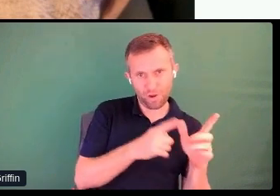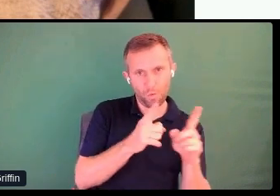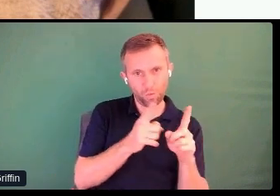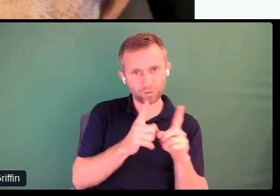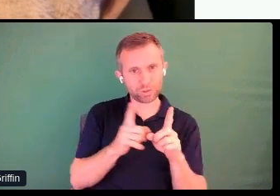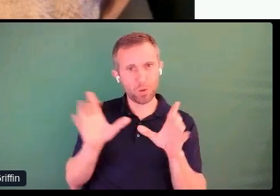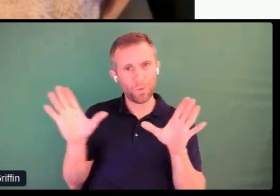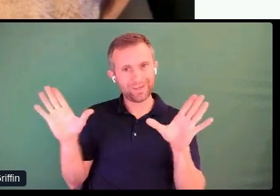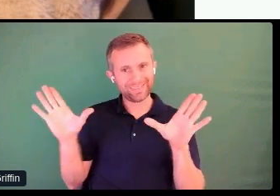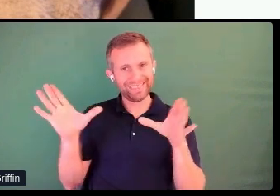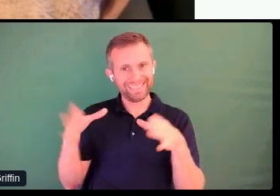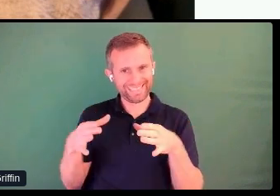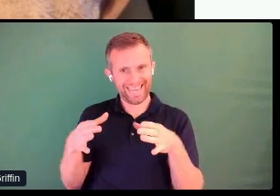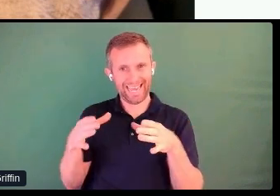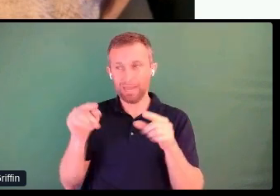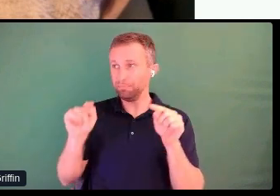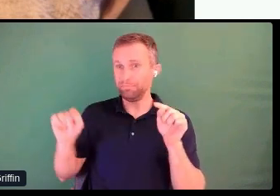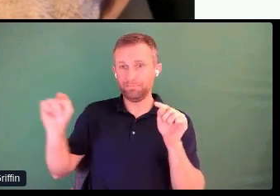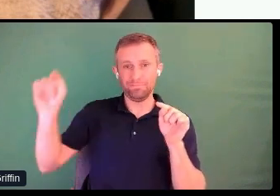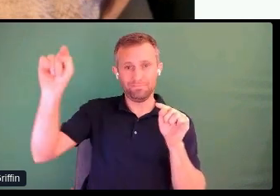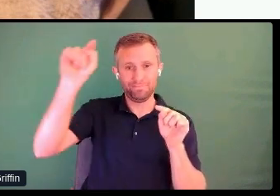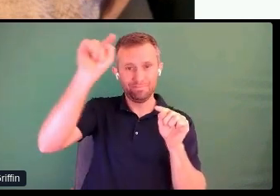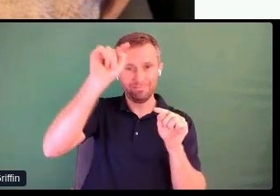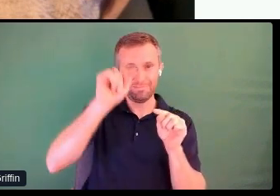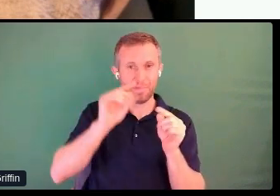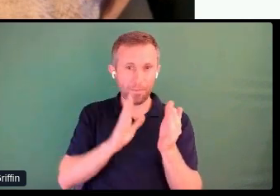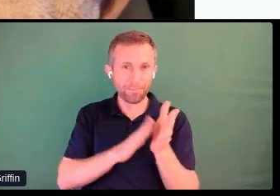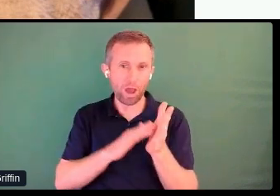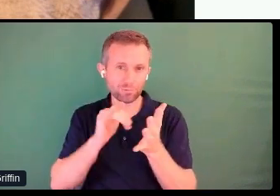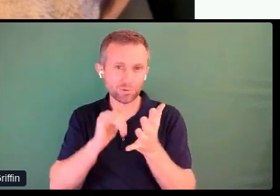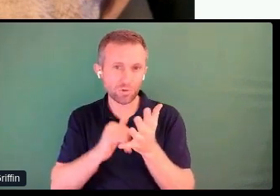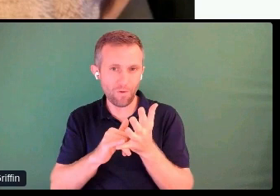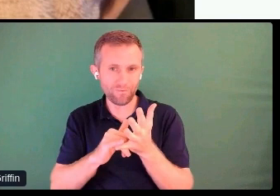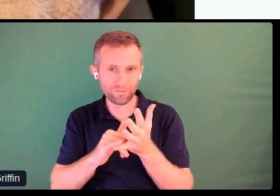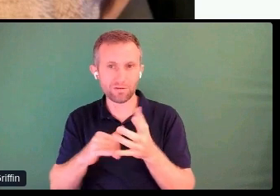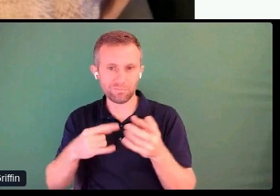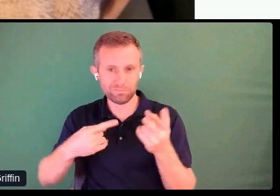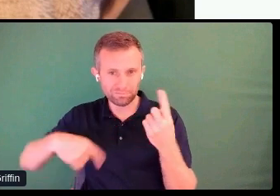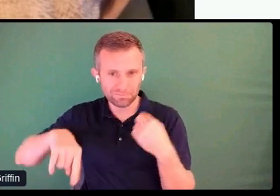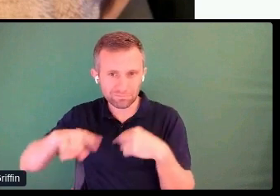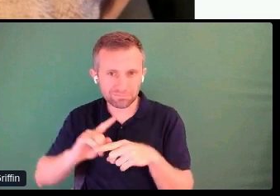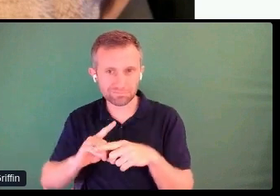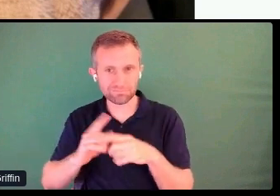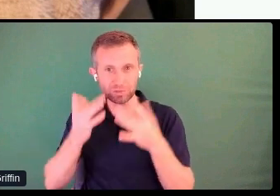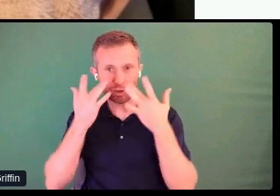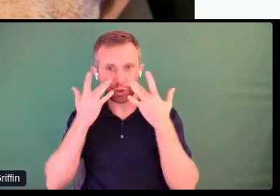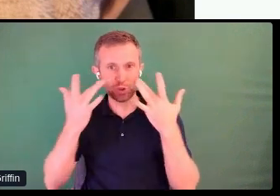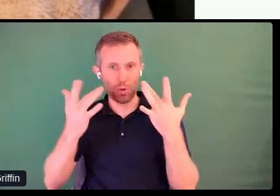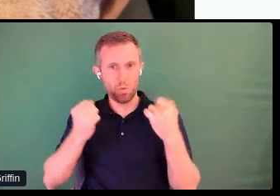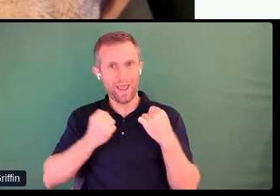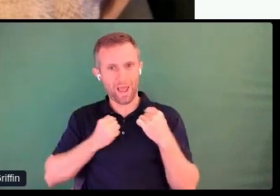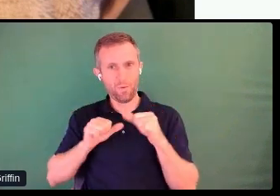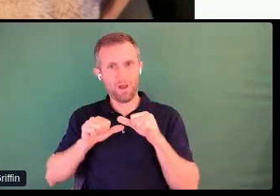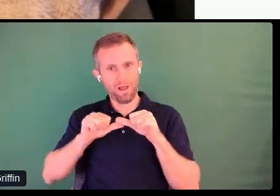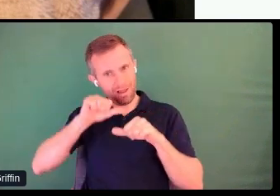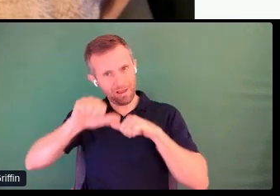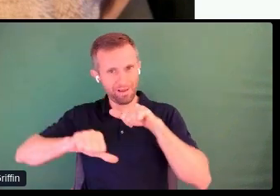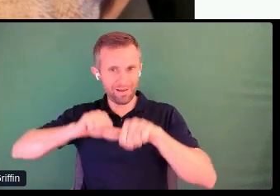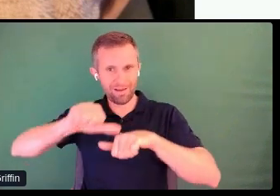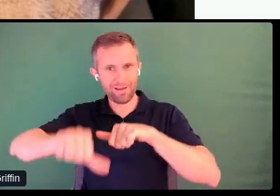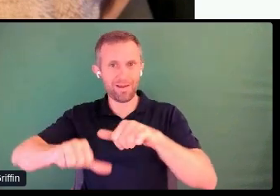across many organizations at Microsoft, we started a journey of which we'd love to share parts of with you